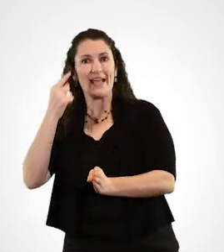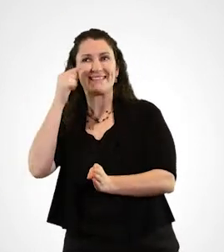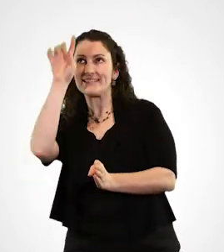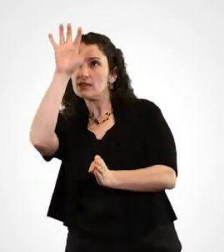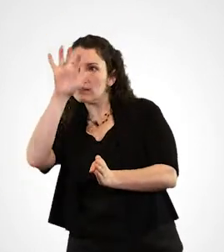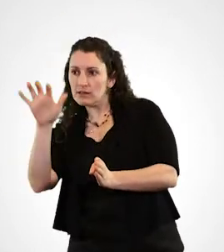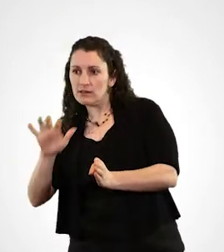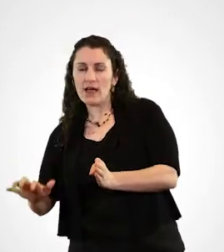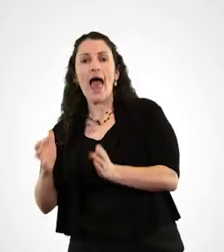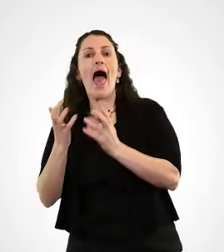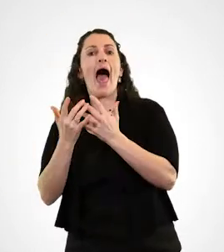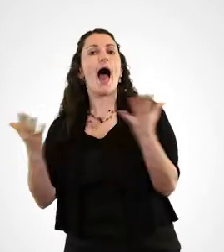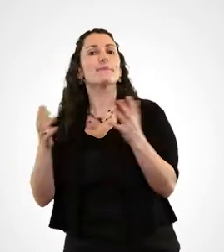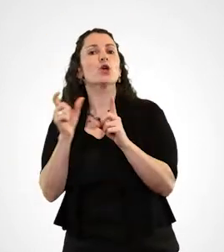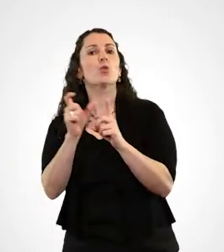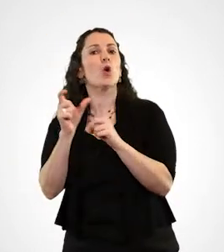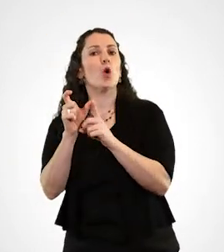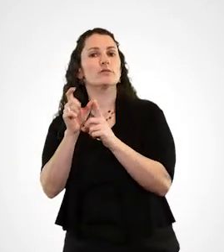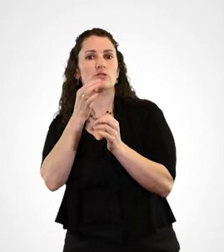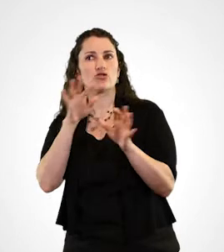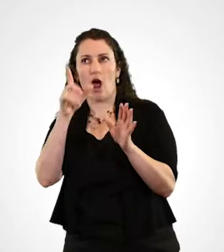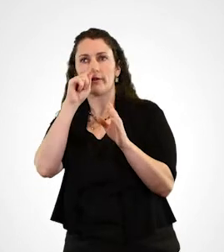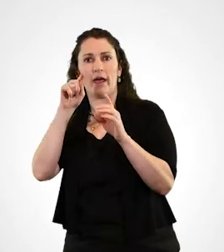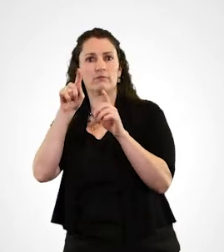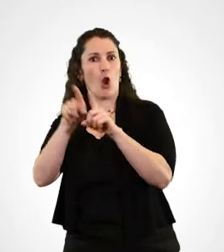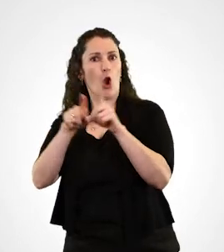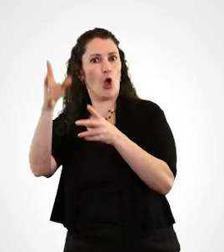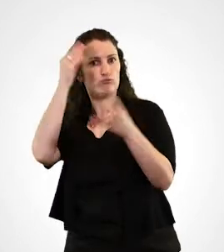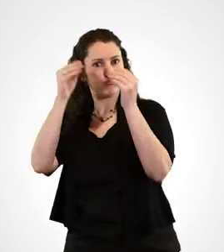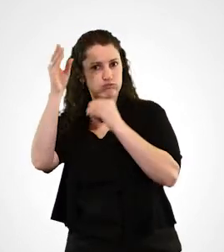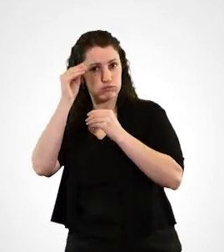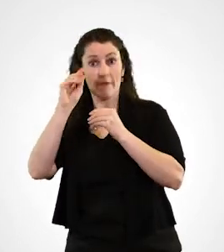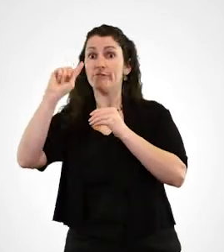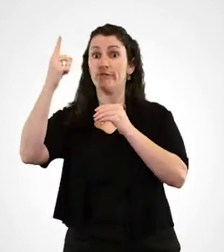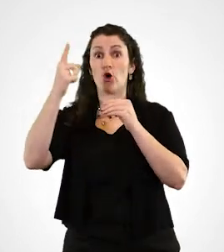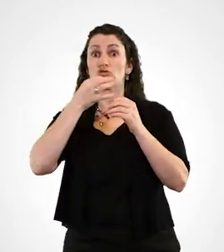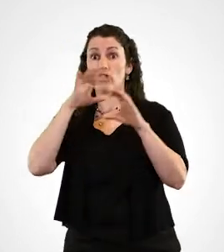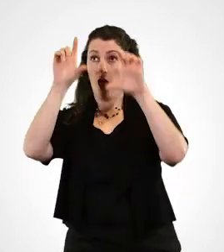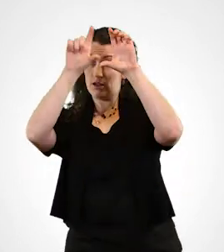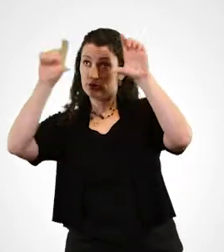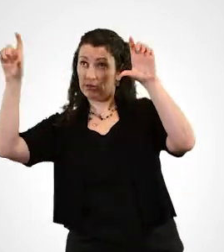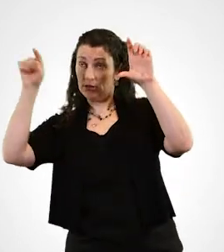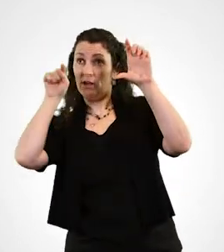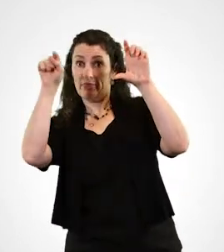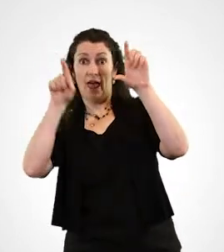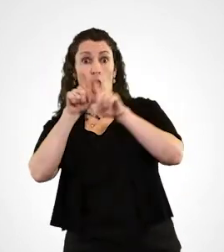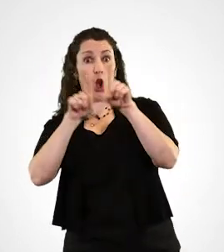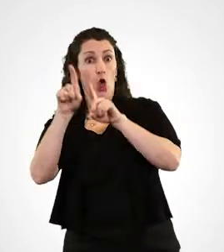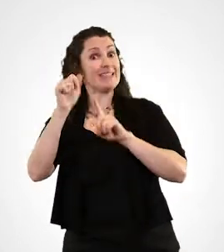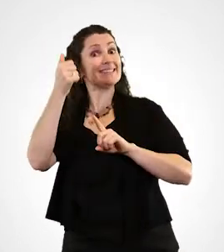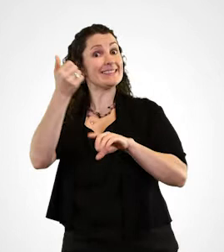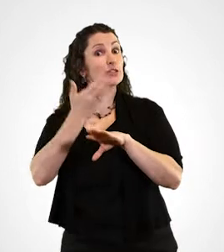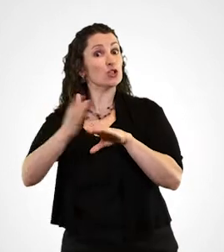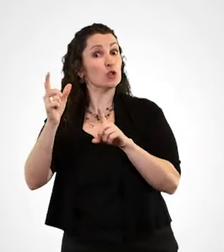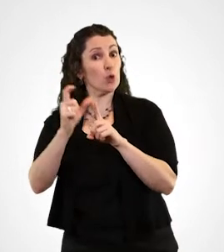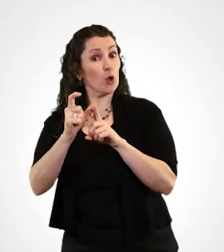words that child learned almost immediately. So after 2 sessions had learned 6 new words, and by the